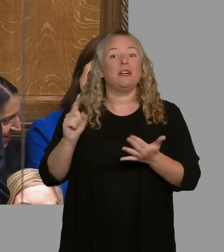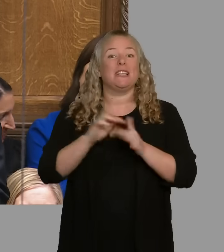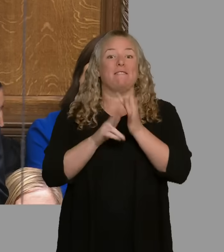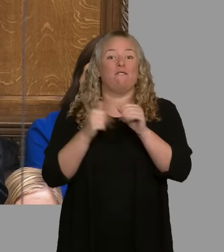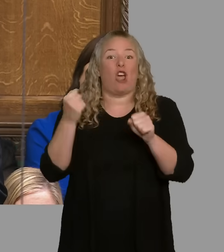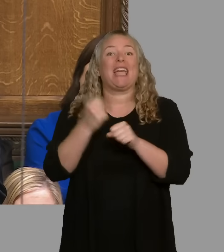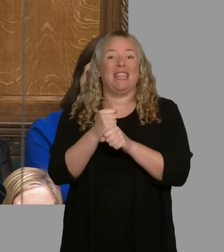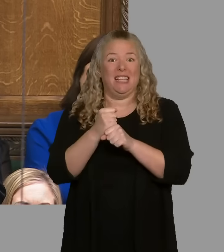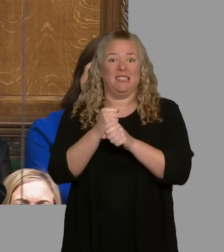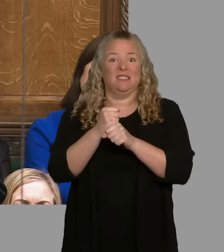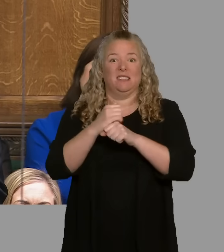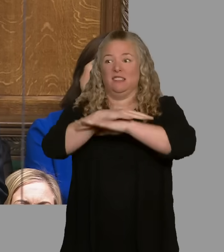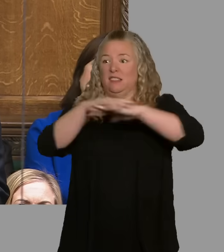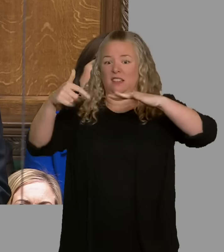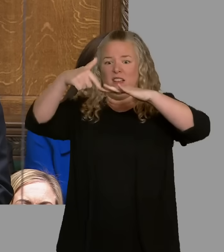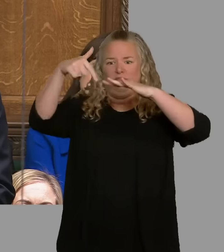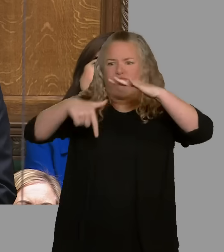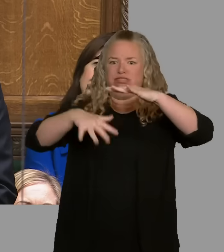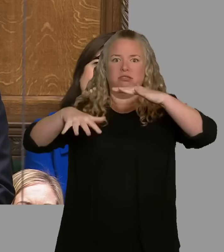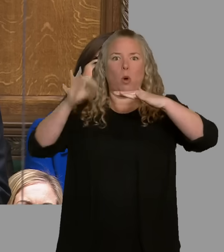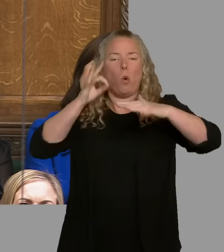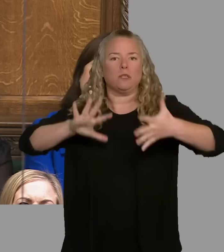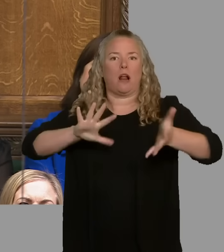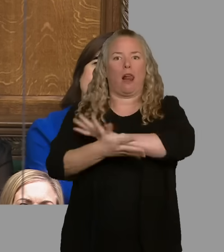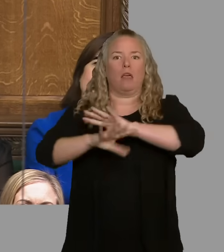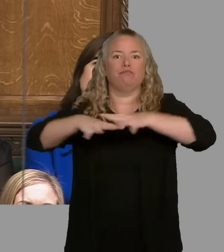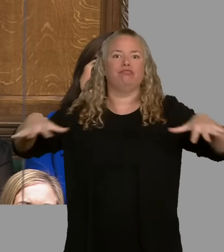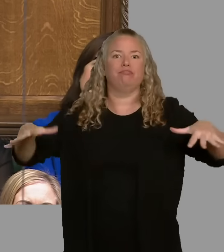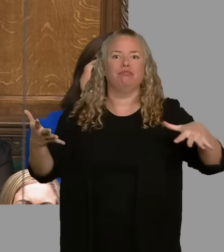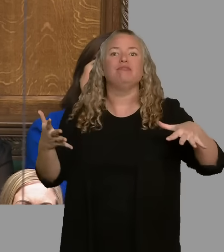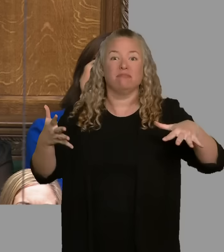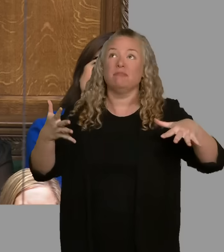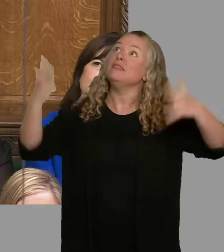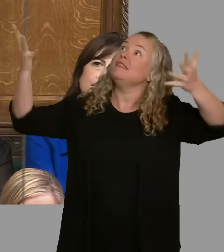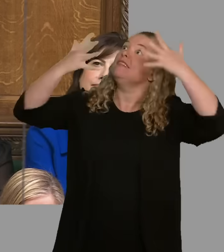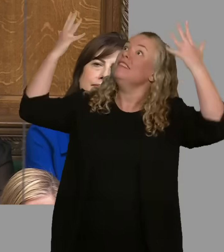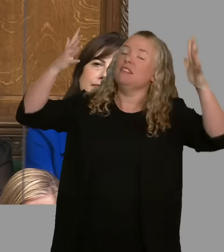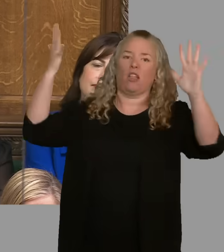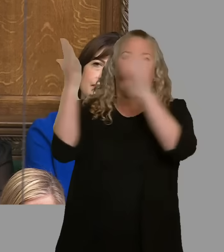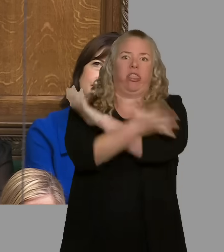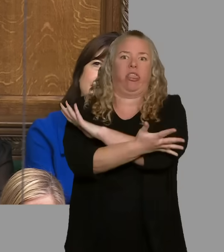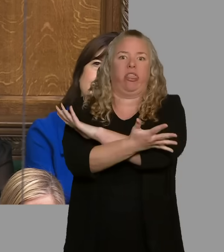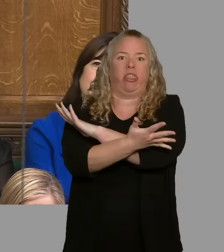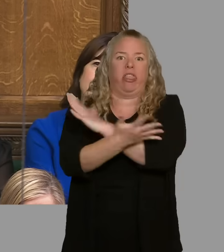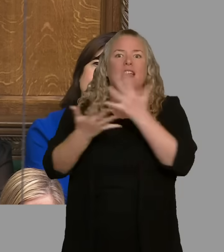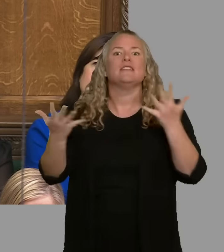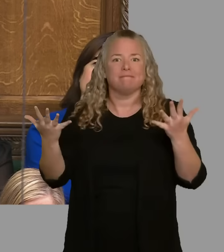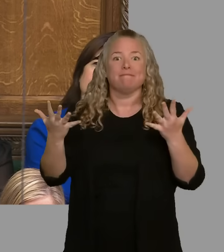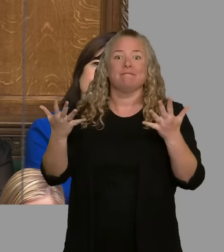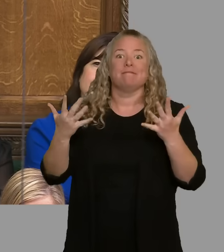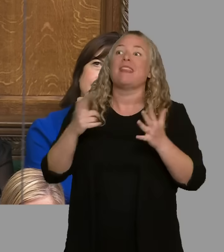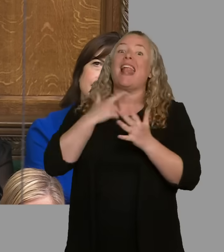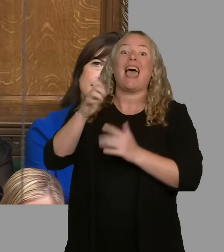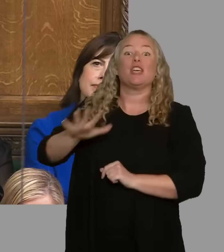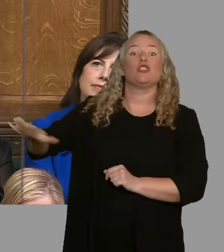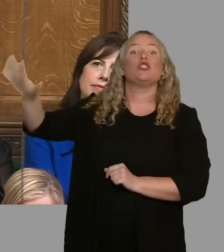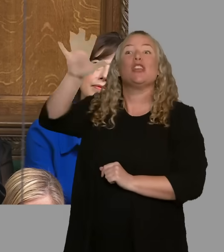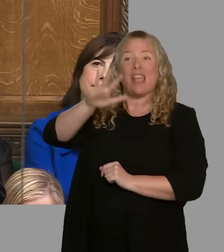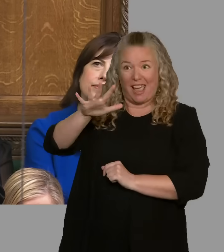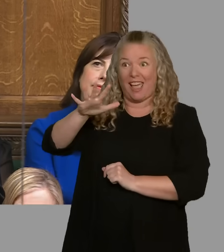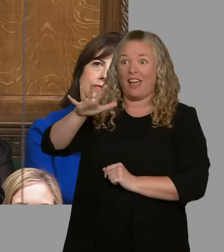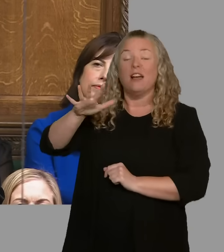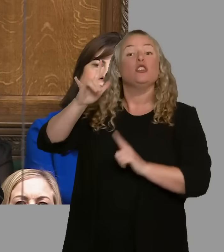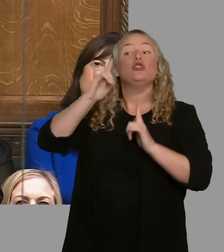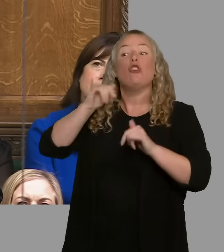to earthquakes. So will the Prime Minister stand up to the climate deniers? Will he